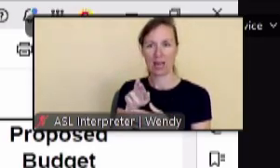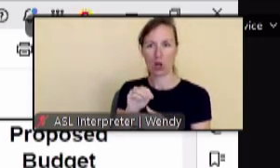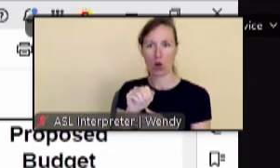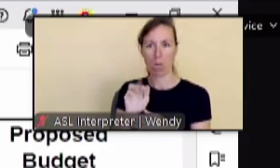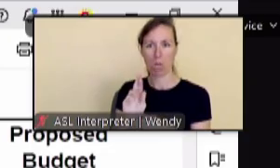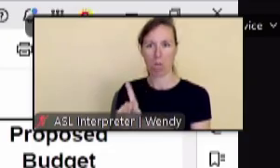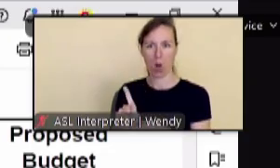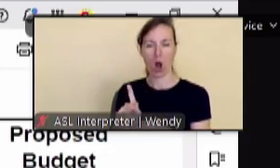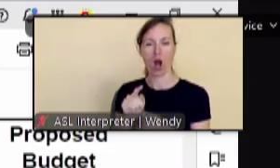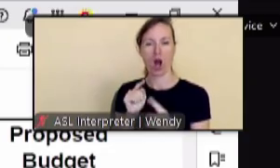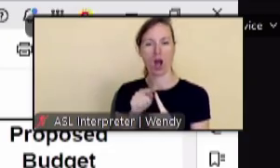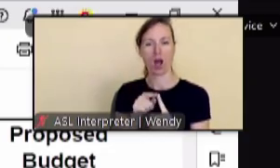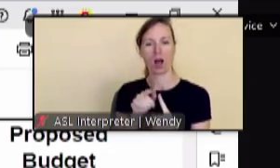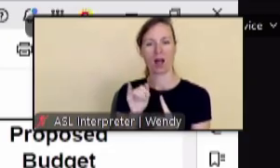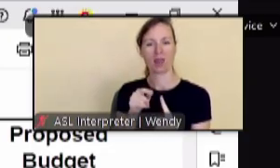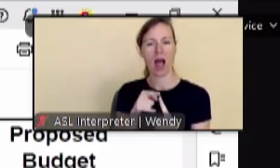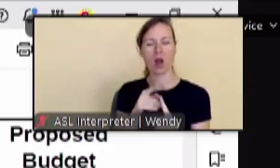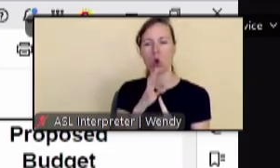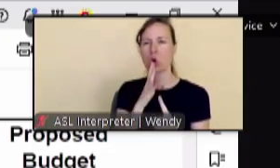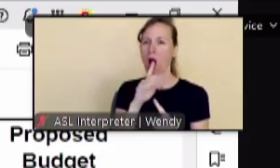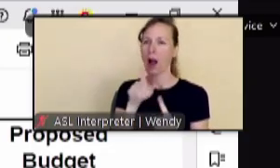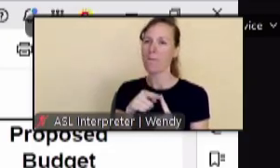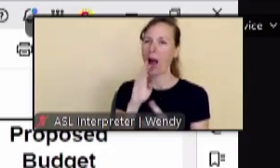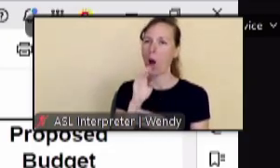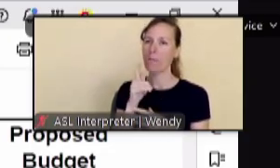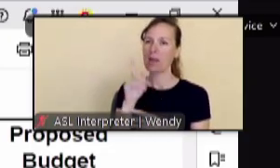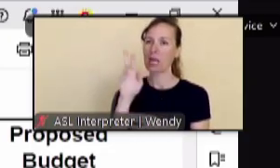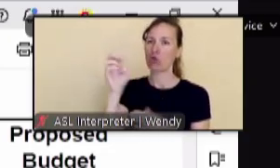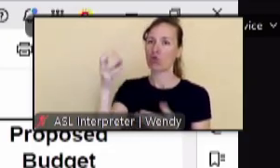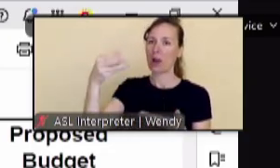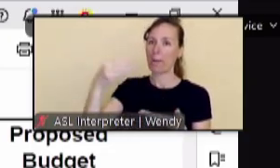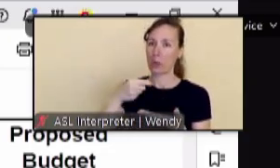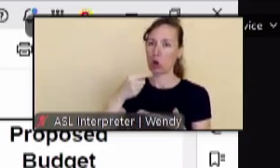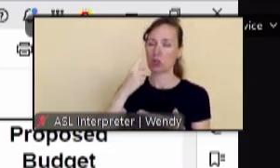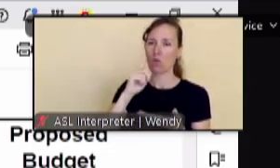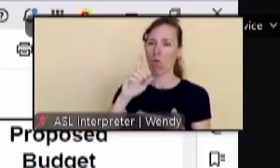You were talking about getting reimbursed from the county for the Crest Lawn